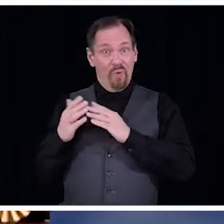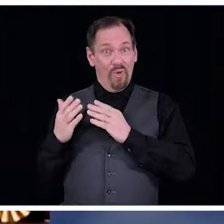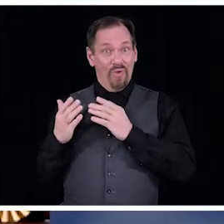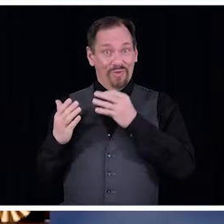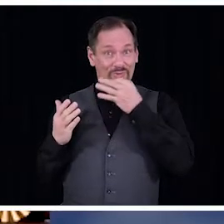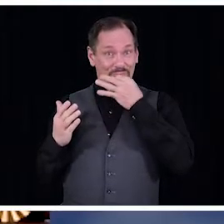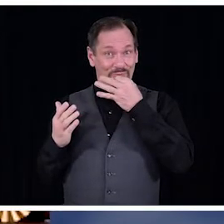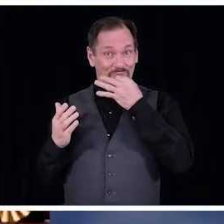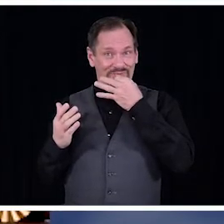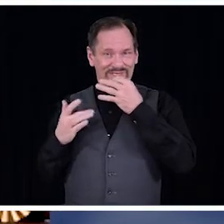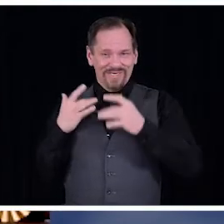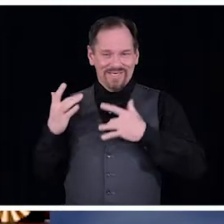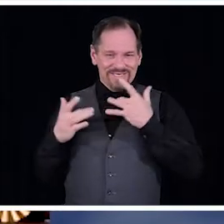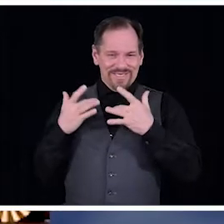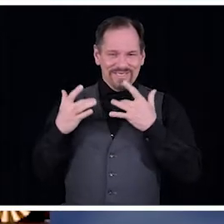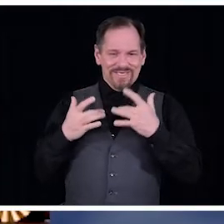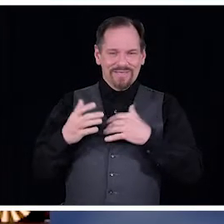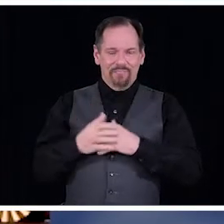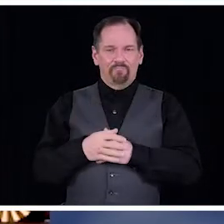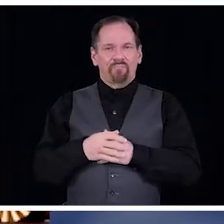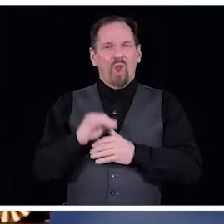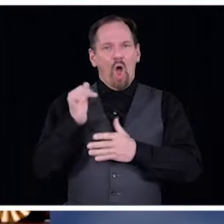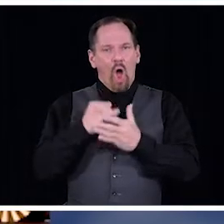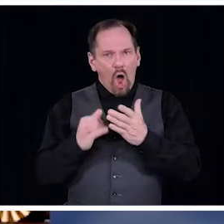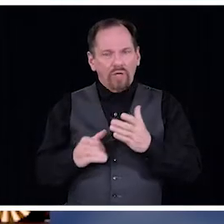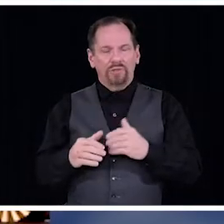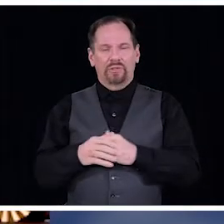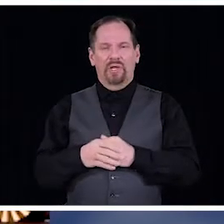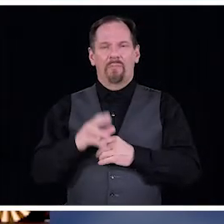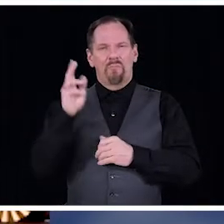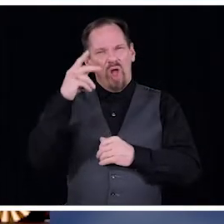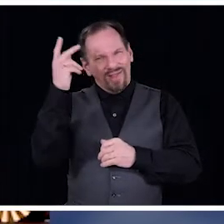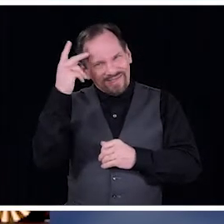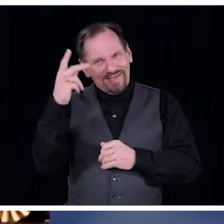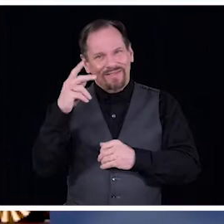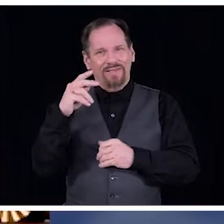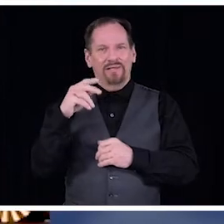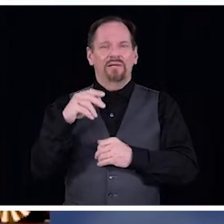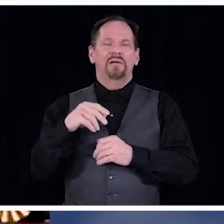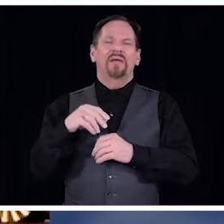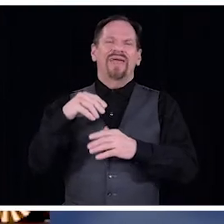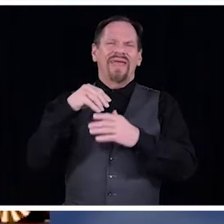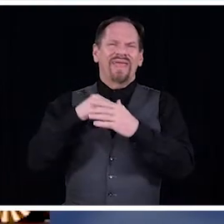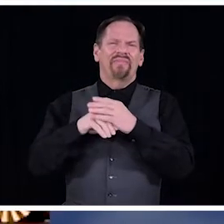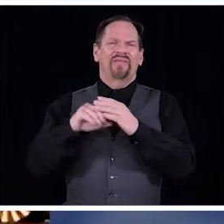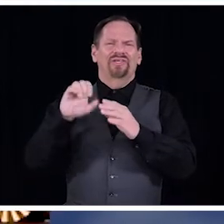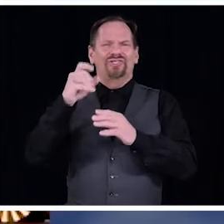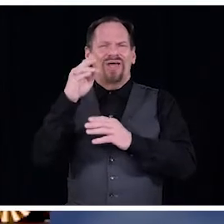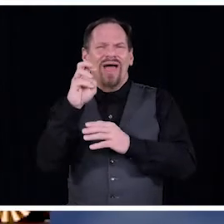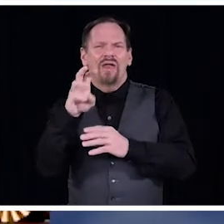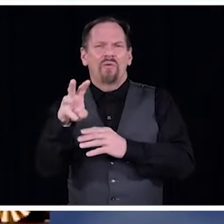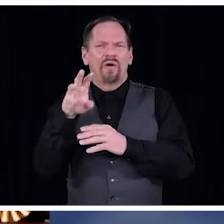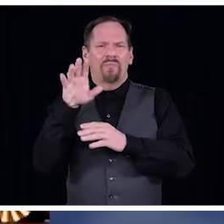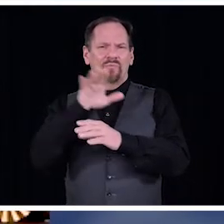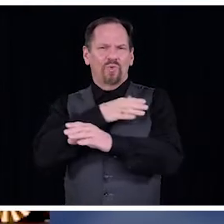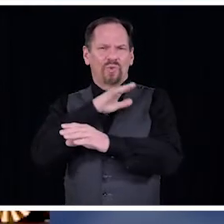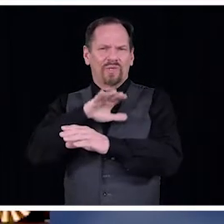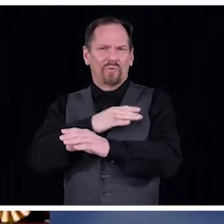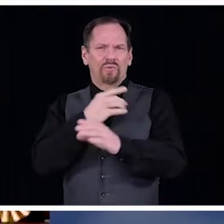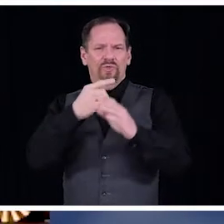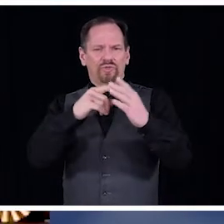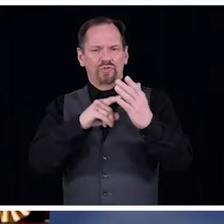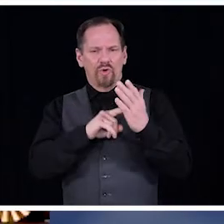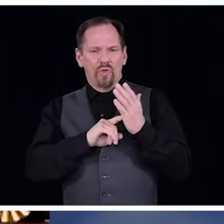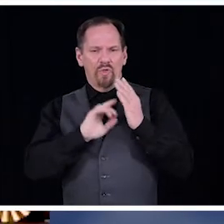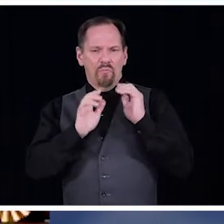anticipated. Wagnerism, Art and Politics in the Shadow of Music will describe the immense cultural and political impact of the most